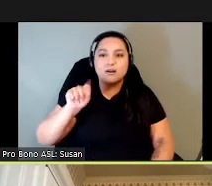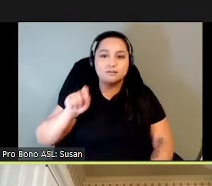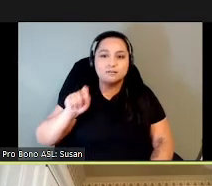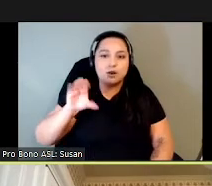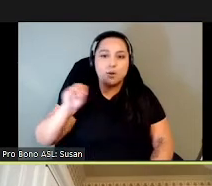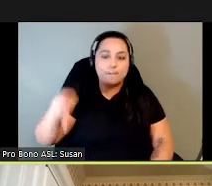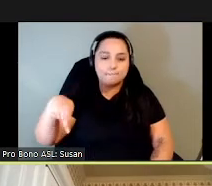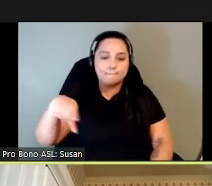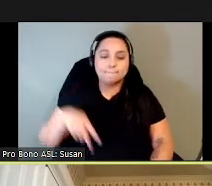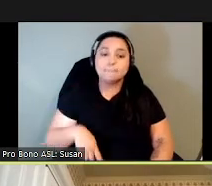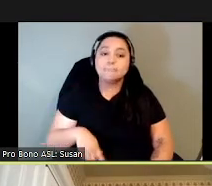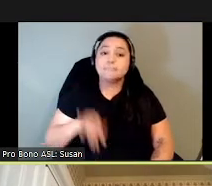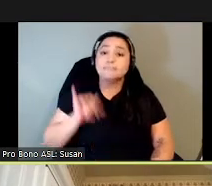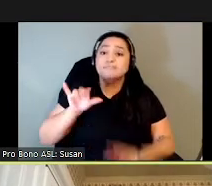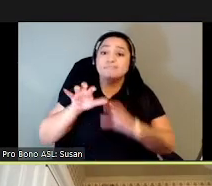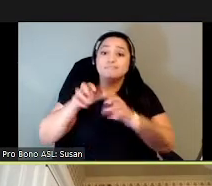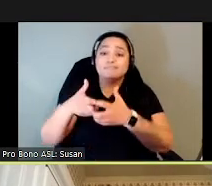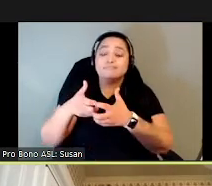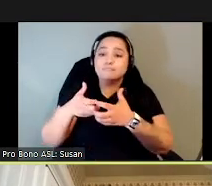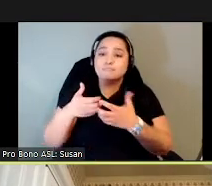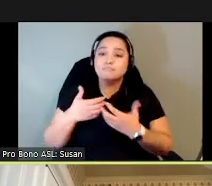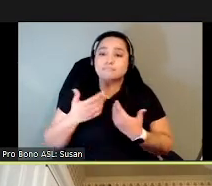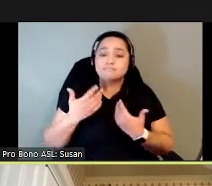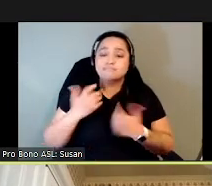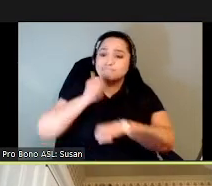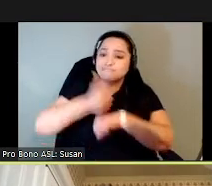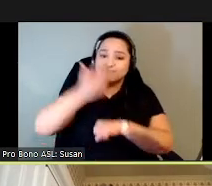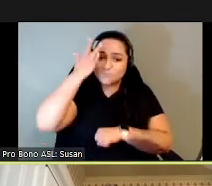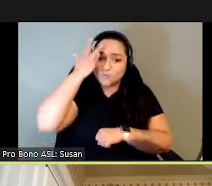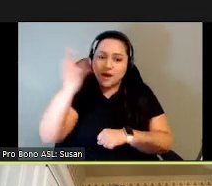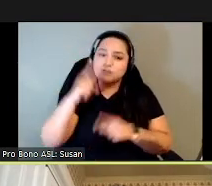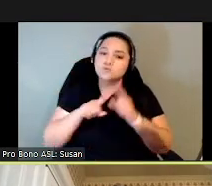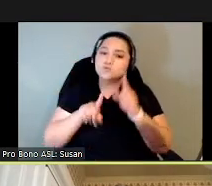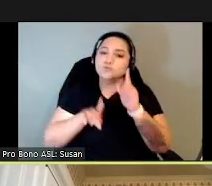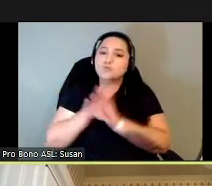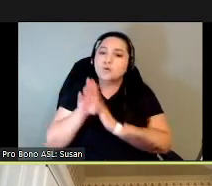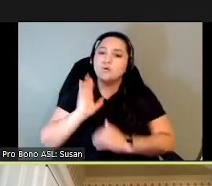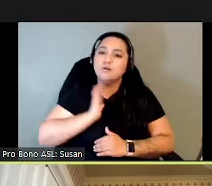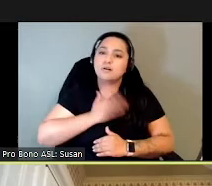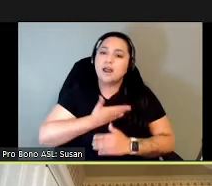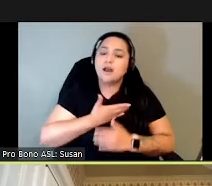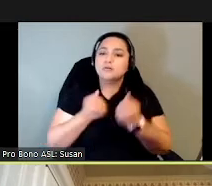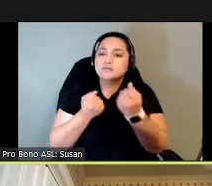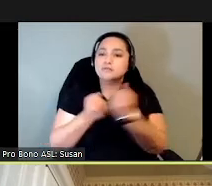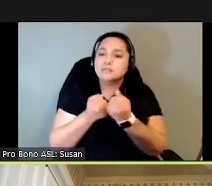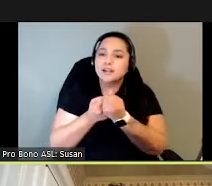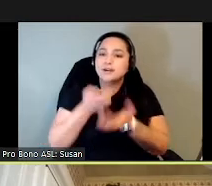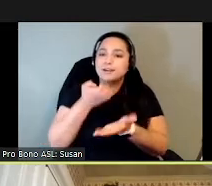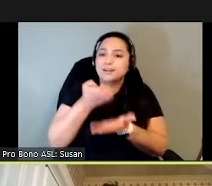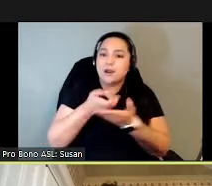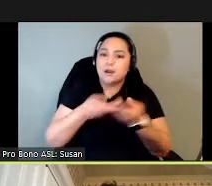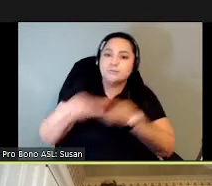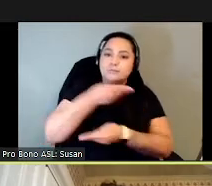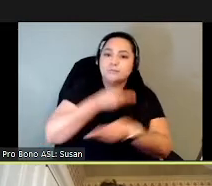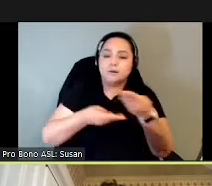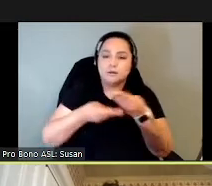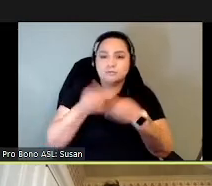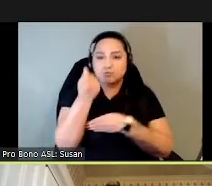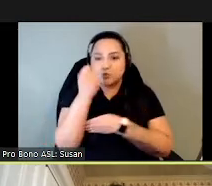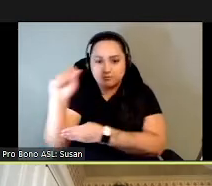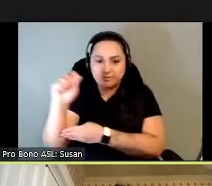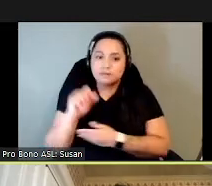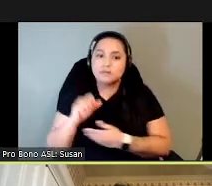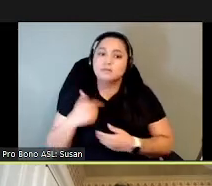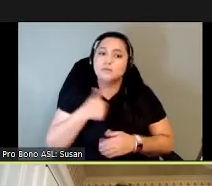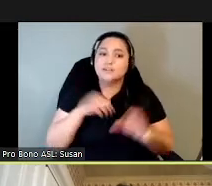art.coop exists to grow the solidarity economy movement. And so we do this by centering systems change work